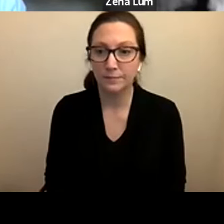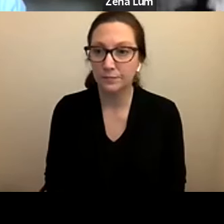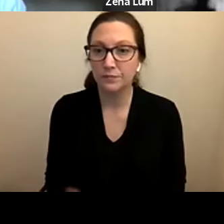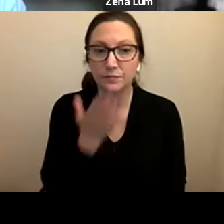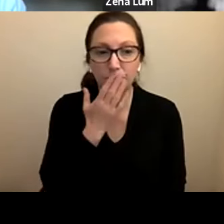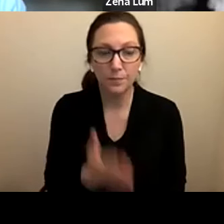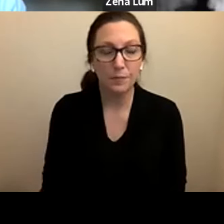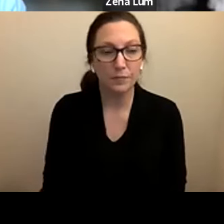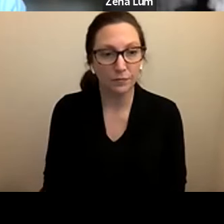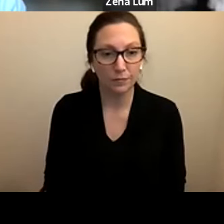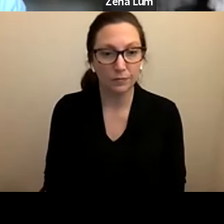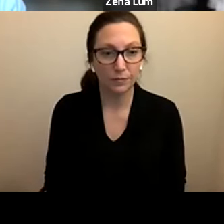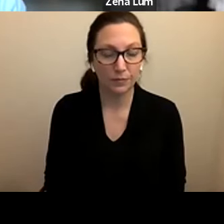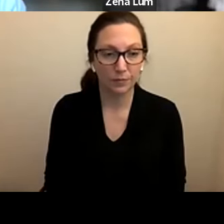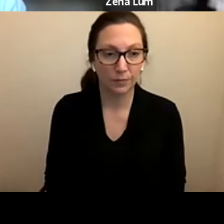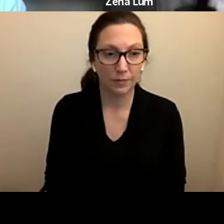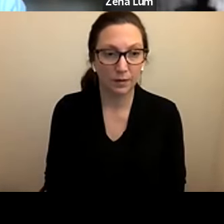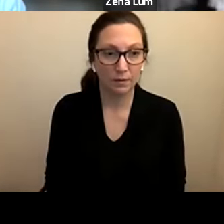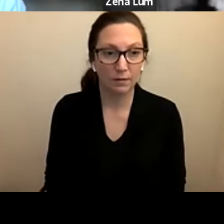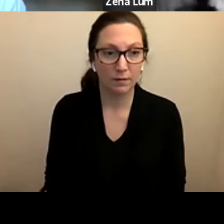Thank you.